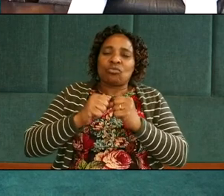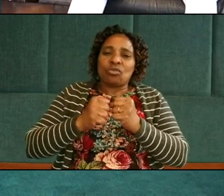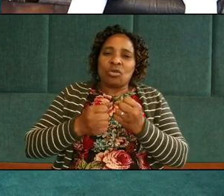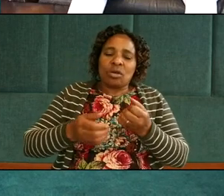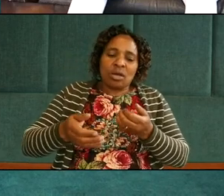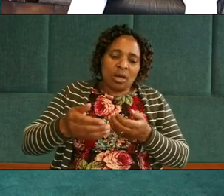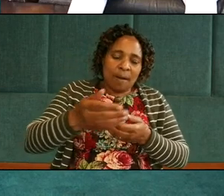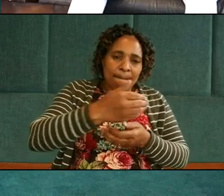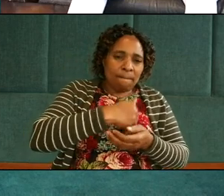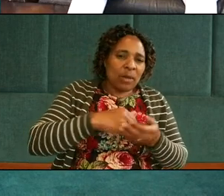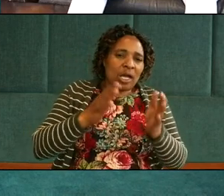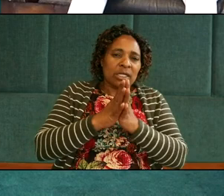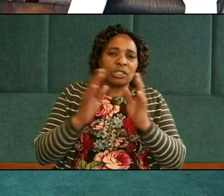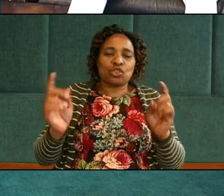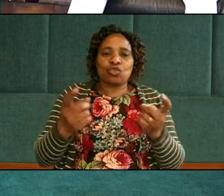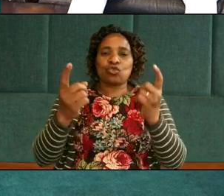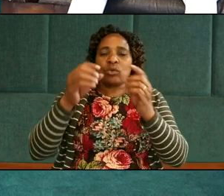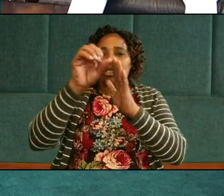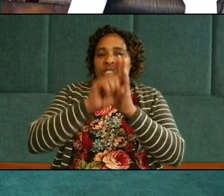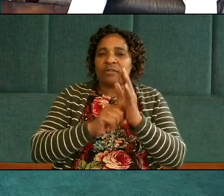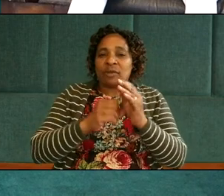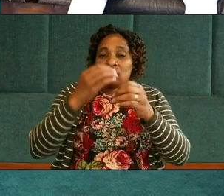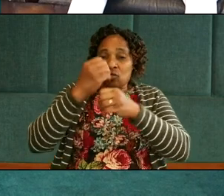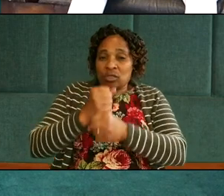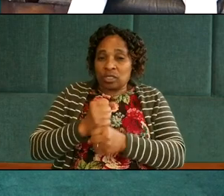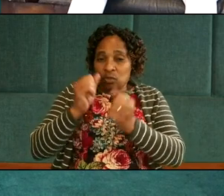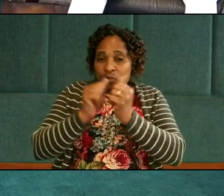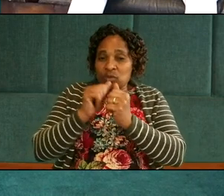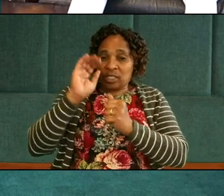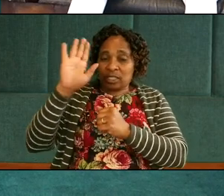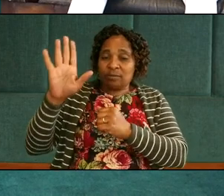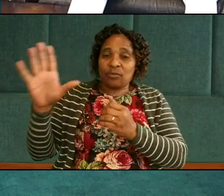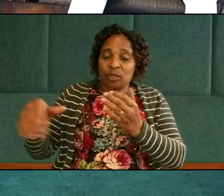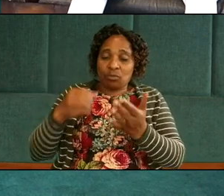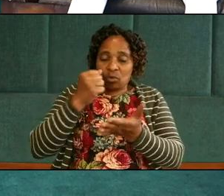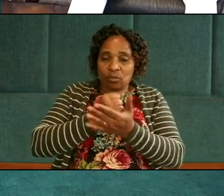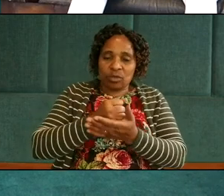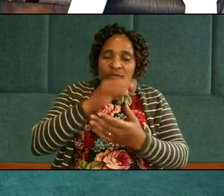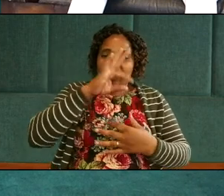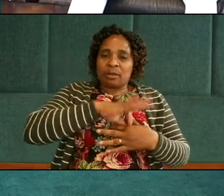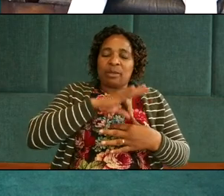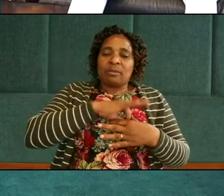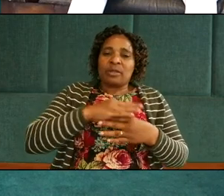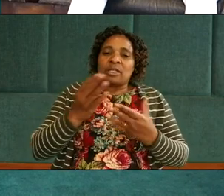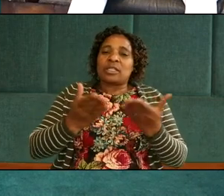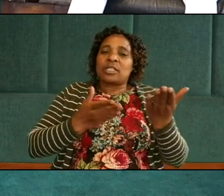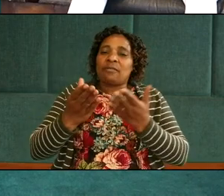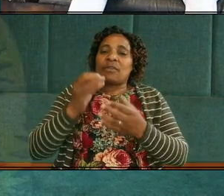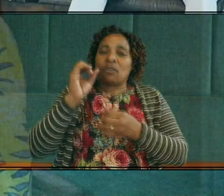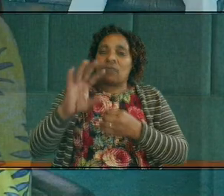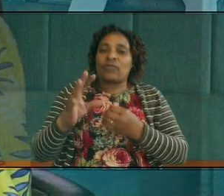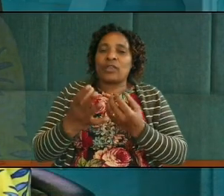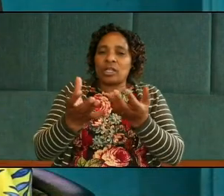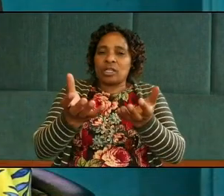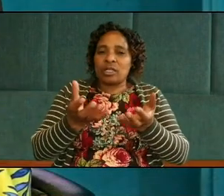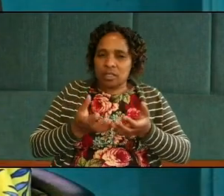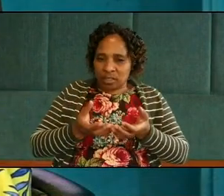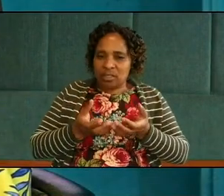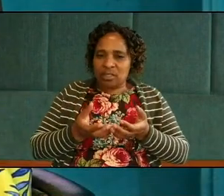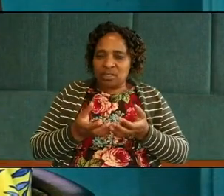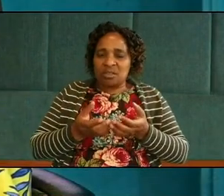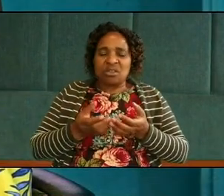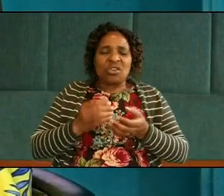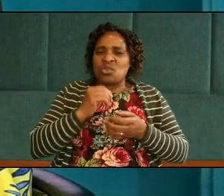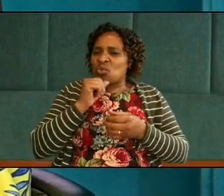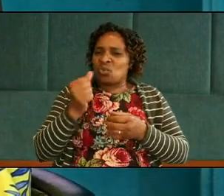as stewards of his goods, as entrusted with means to be employed for the benefit of the suffering and the needy. It may not be